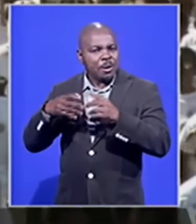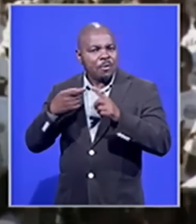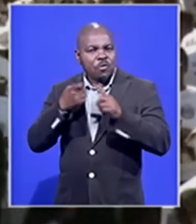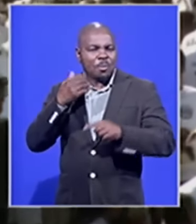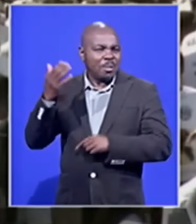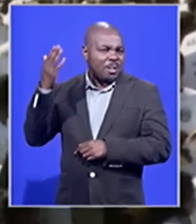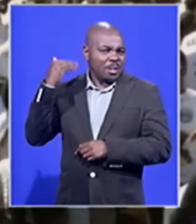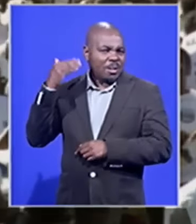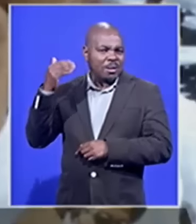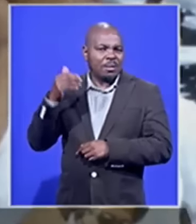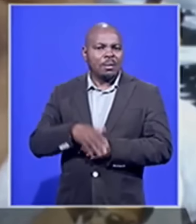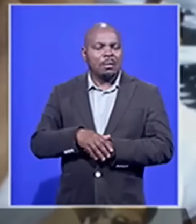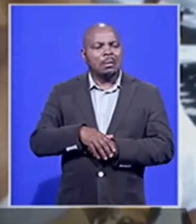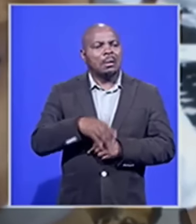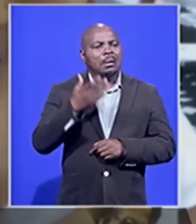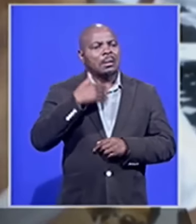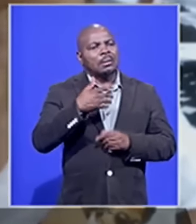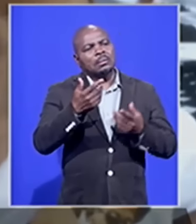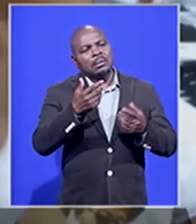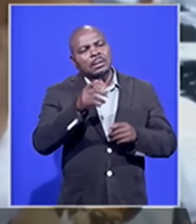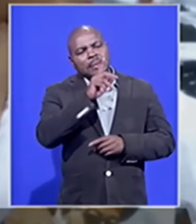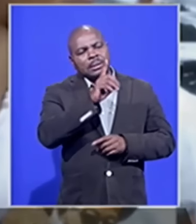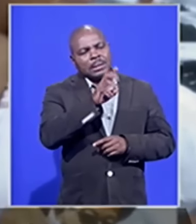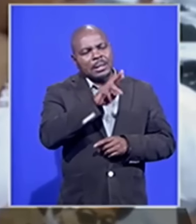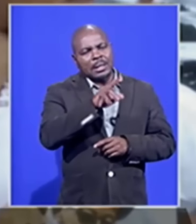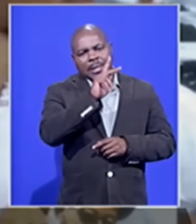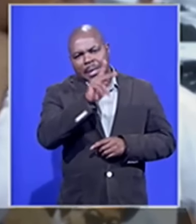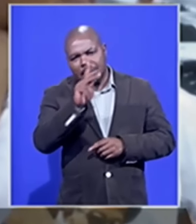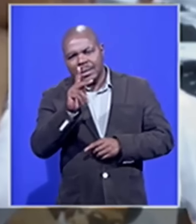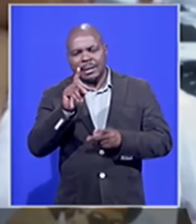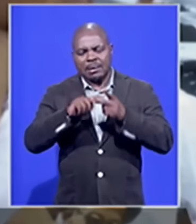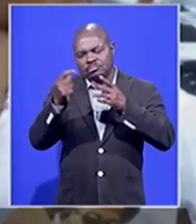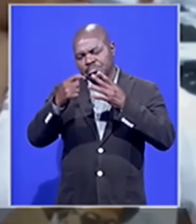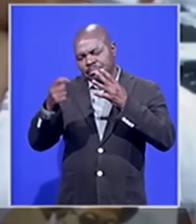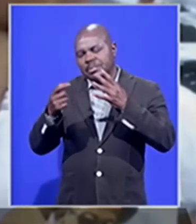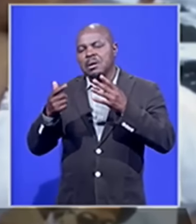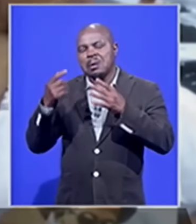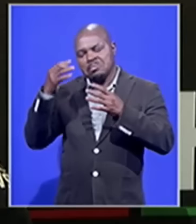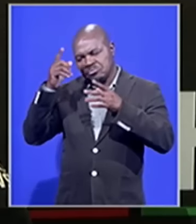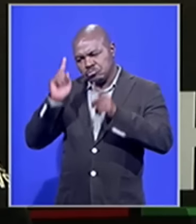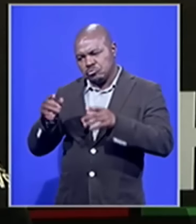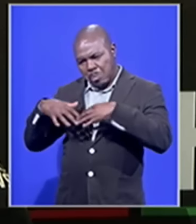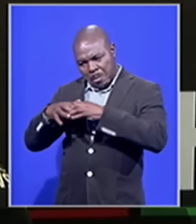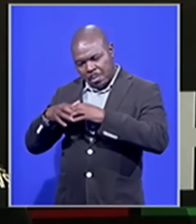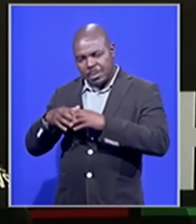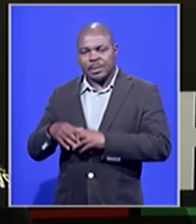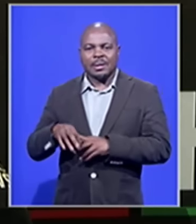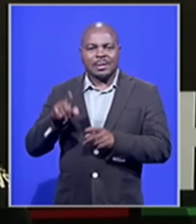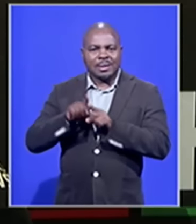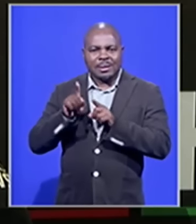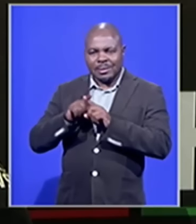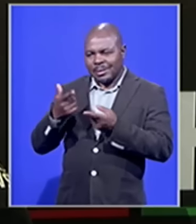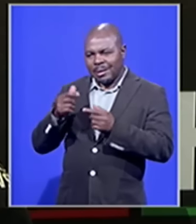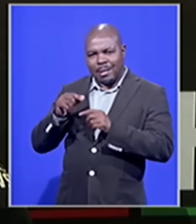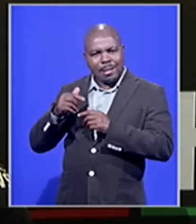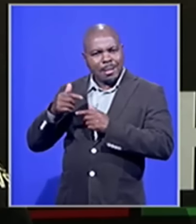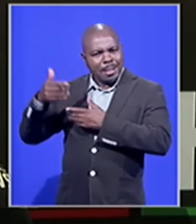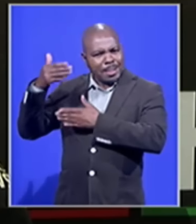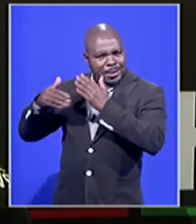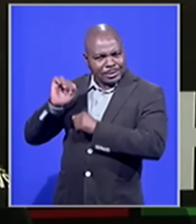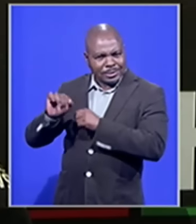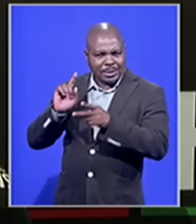then frontline states leaders, your Dr. Kaunda and others. The legacy of the founder itself and the leadership style, I think it has laid a